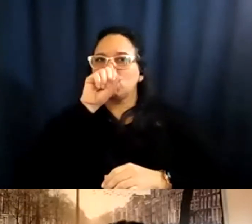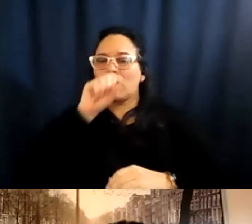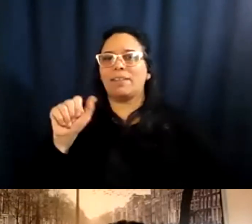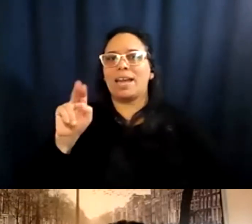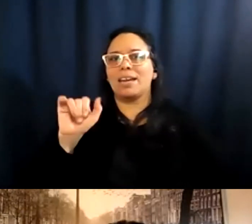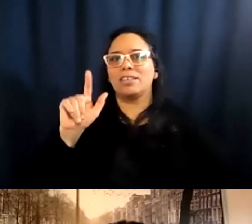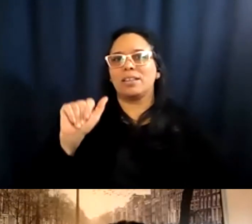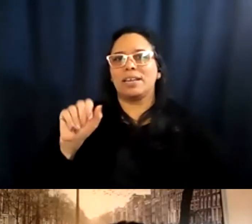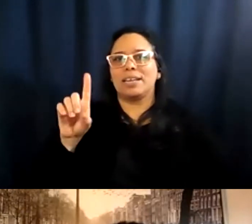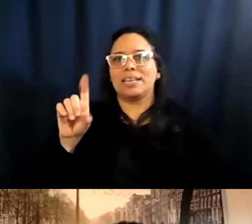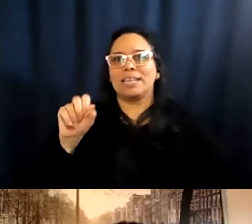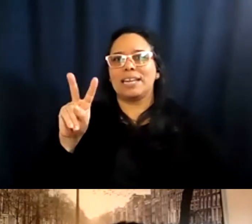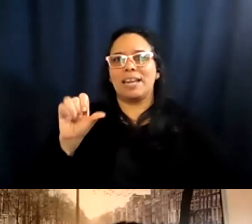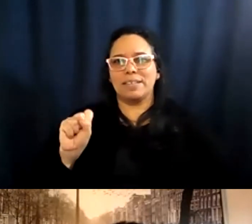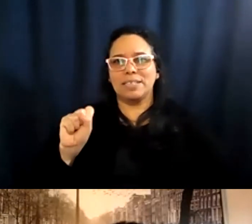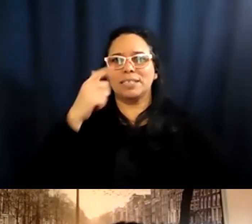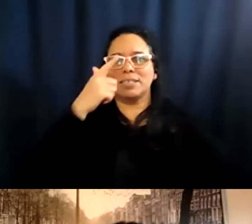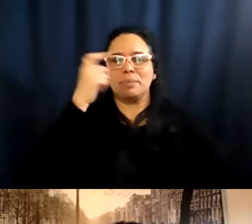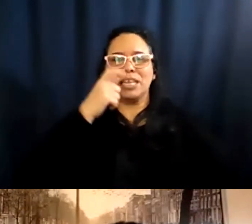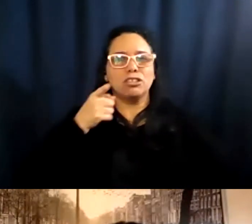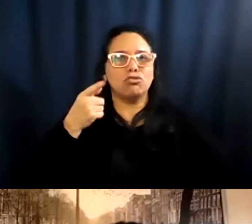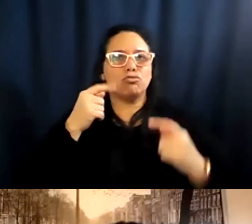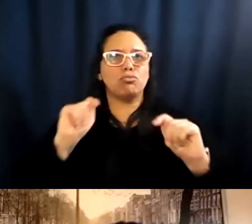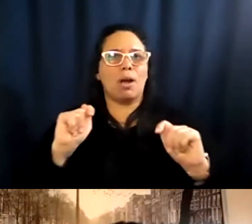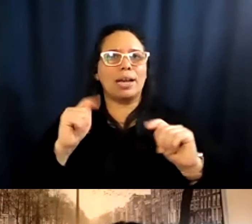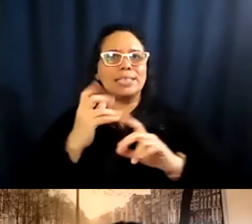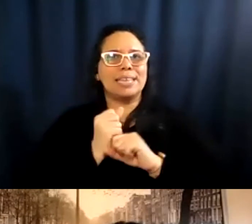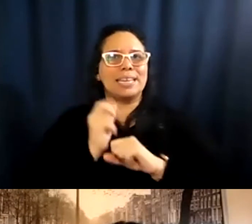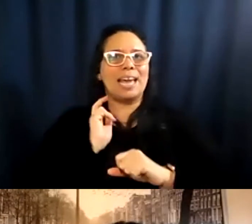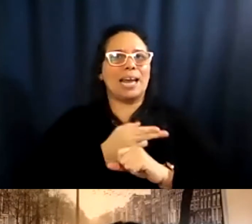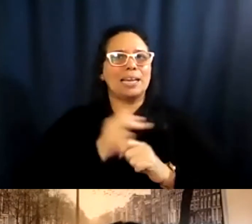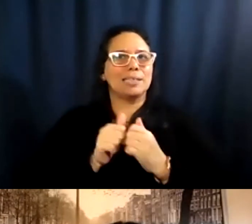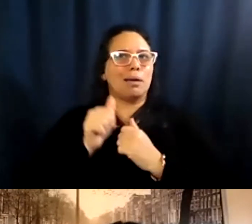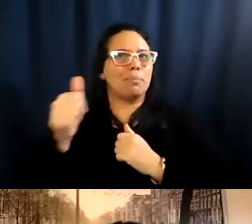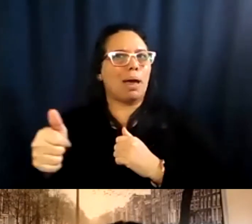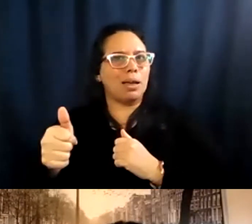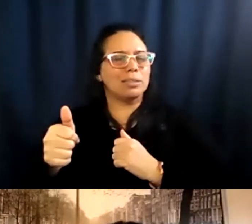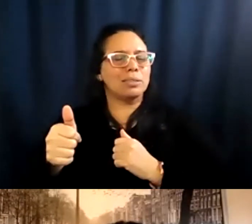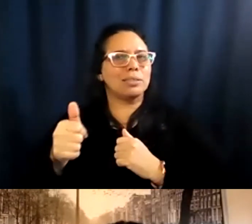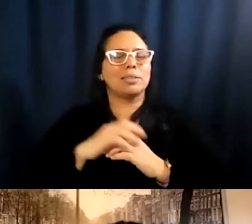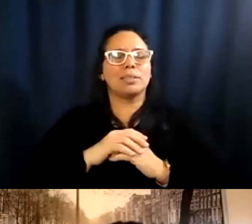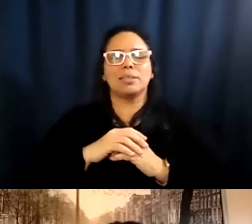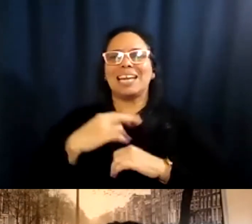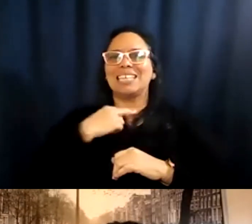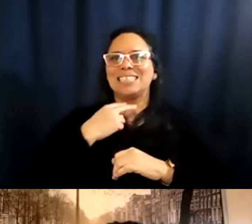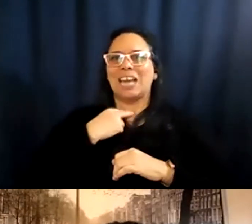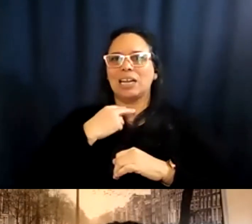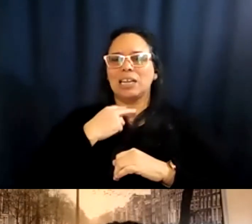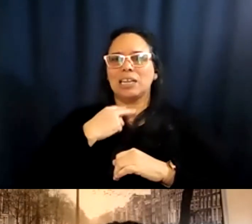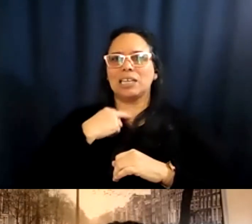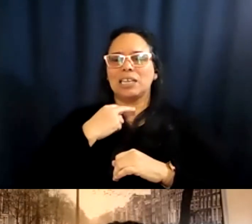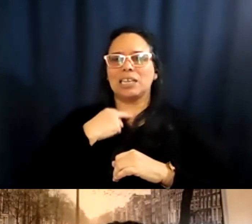because she is trying to get us past getting stuck in reform, like Artis was talking about. That's why,